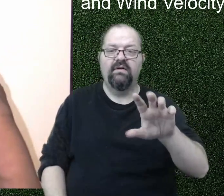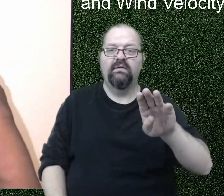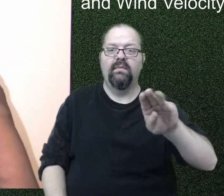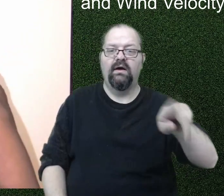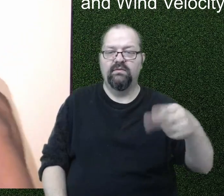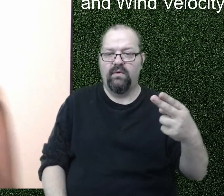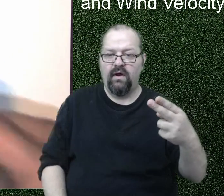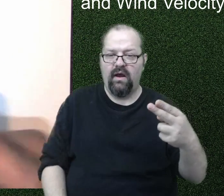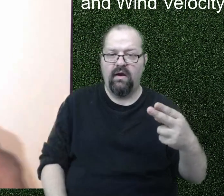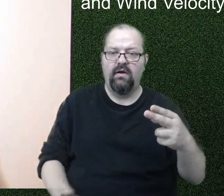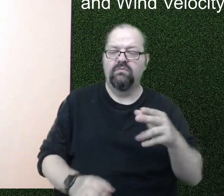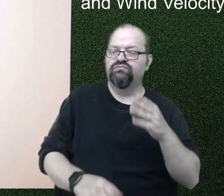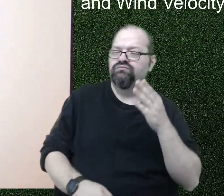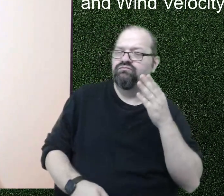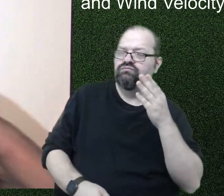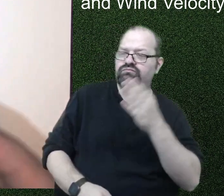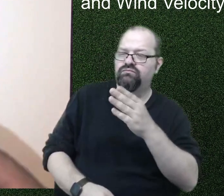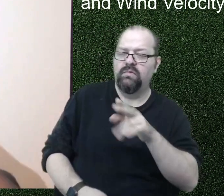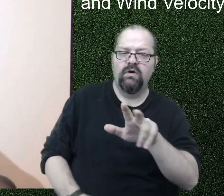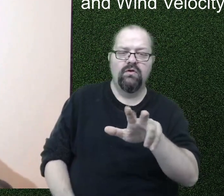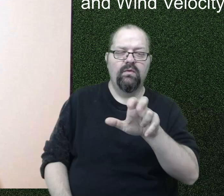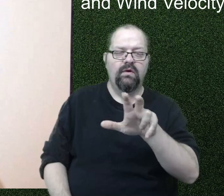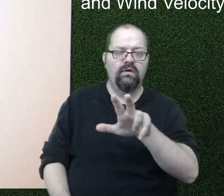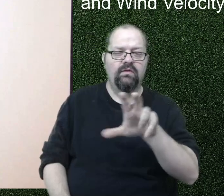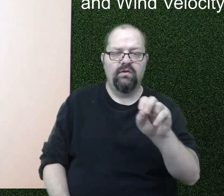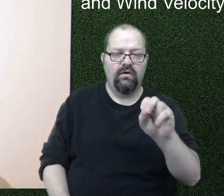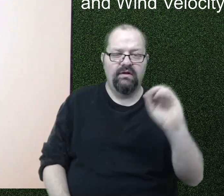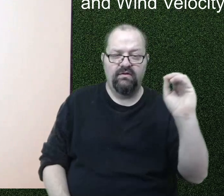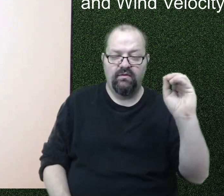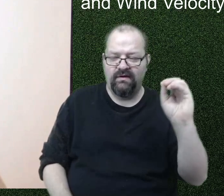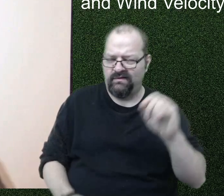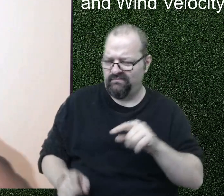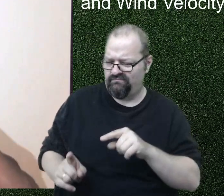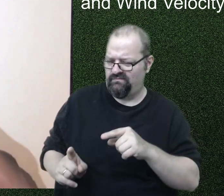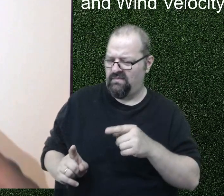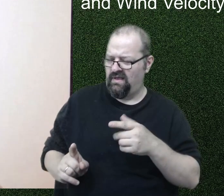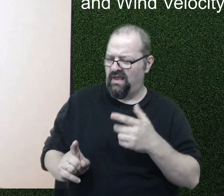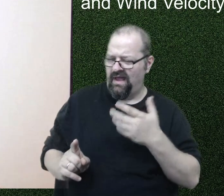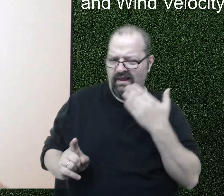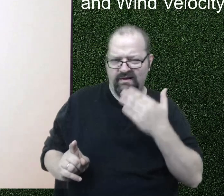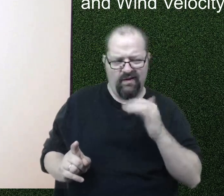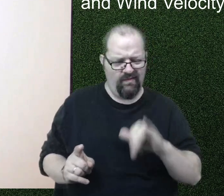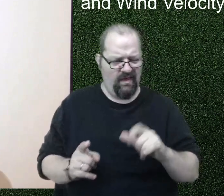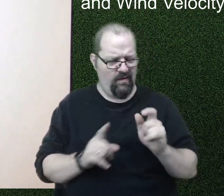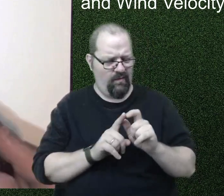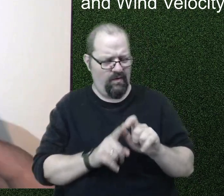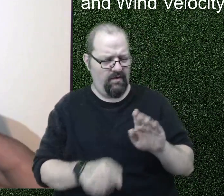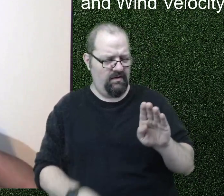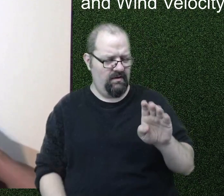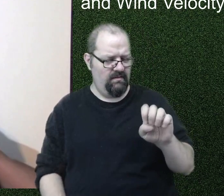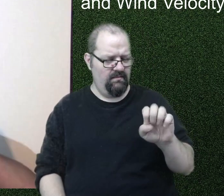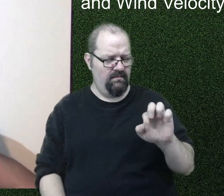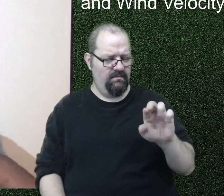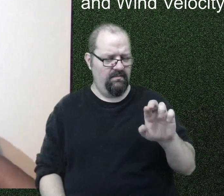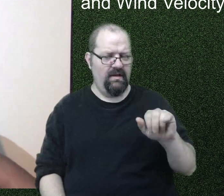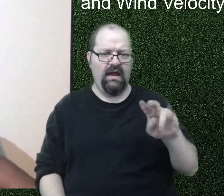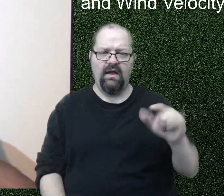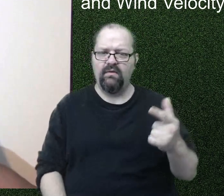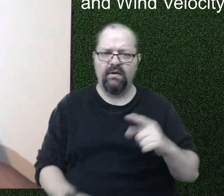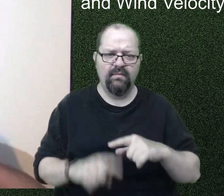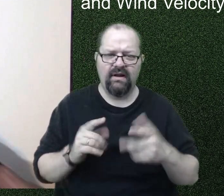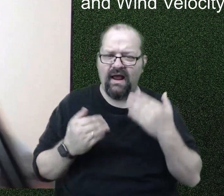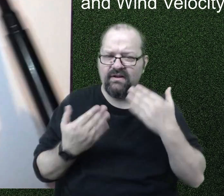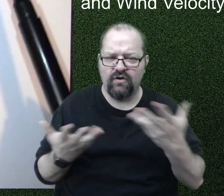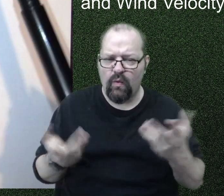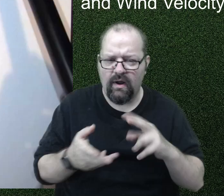degrees. Now, until I read this in the book, I didn't know exactly what bearing meant. I knew that it gave you some sense of direction, but I didn't know what it meant in